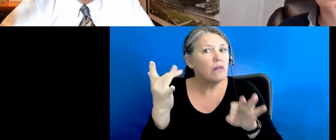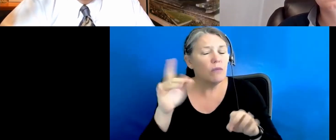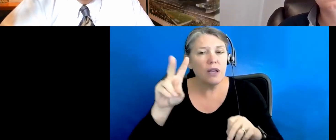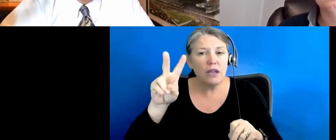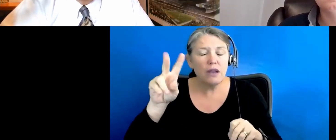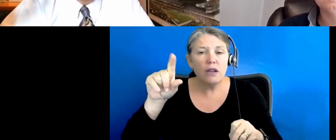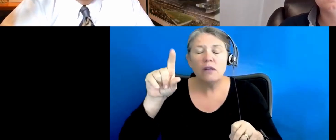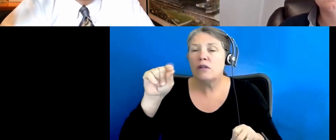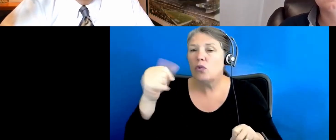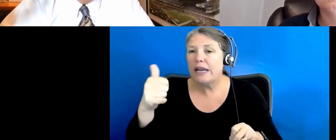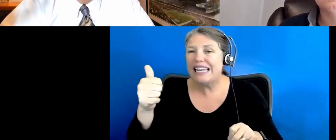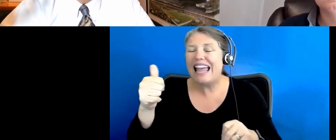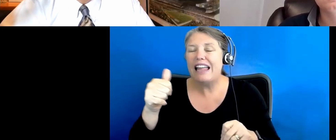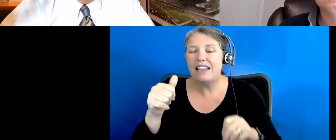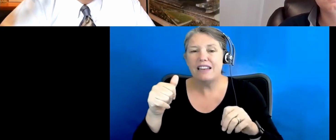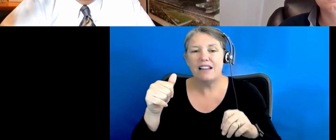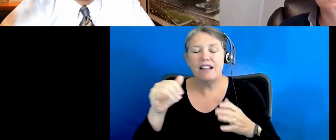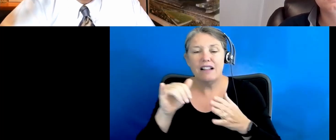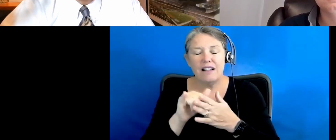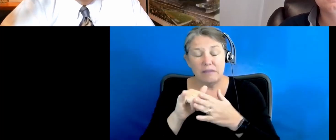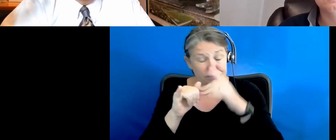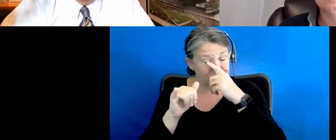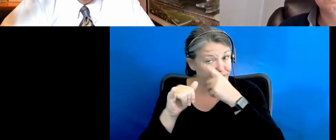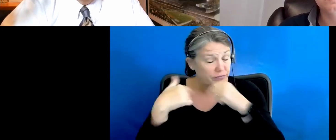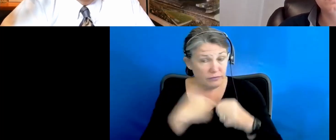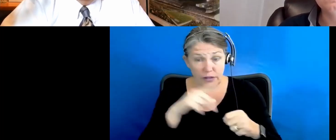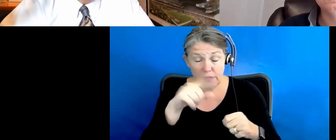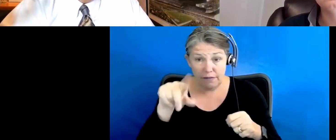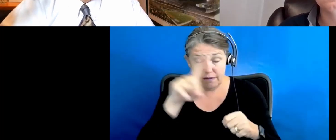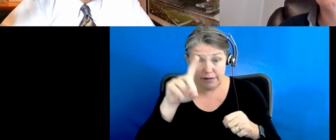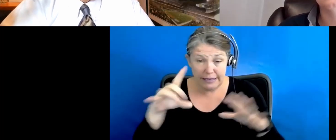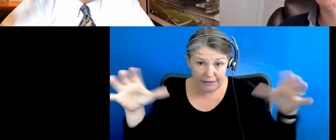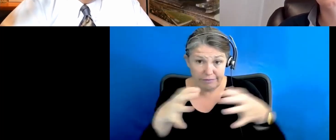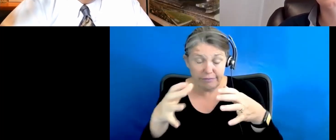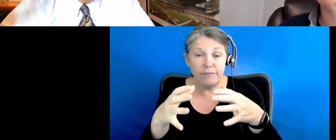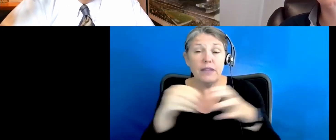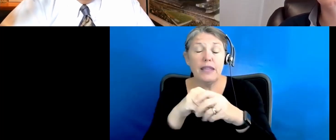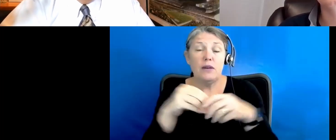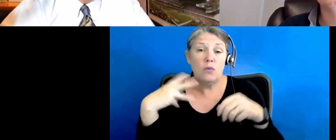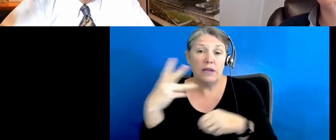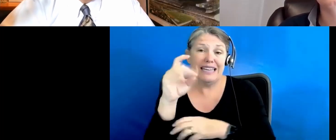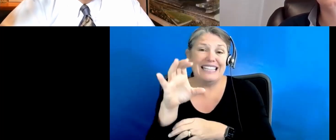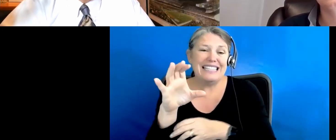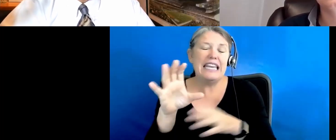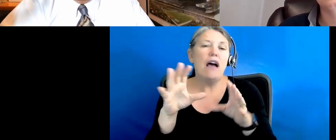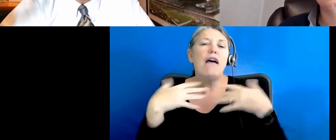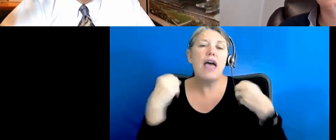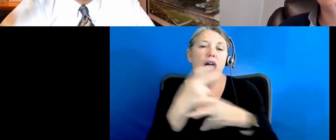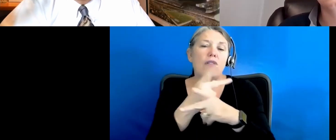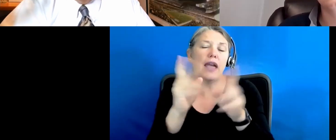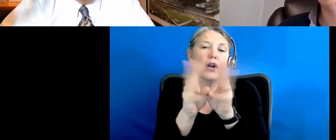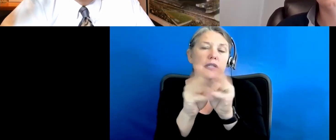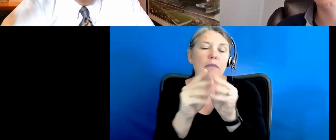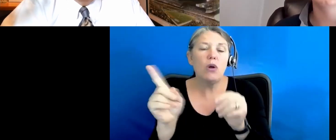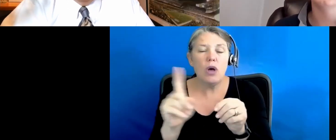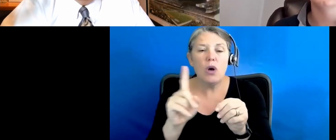National Council on Disability convened a healthcare summit in Washington, D.C., from which the council